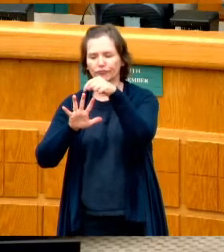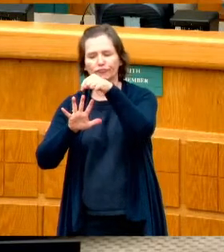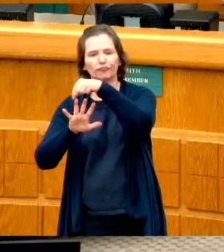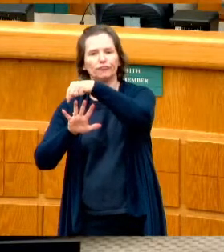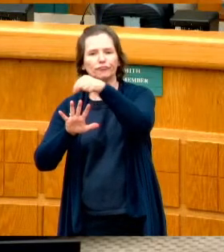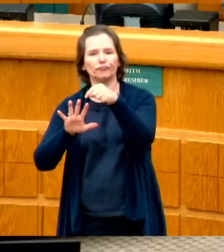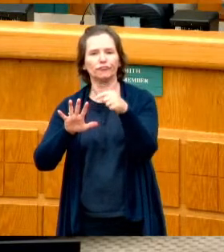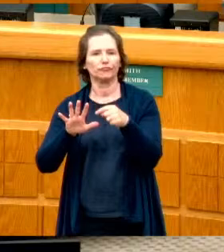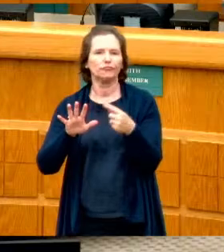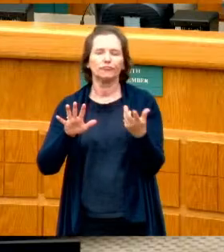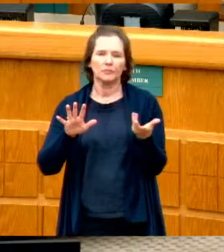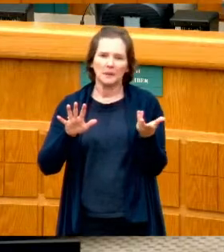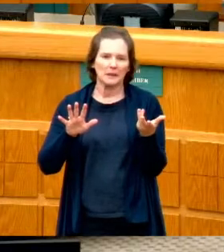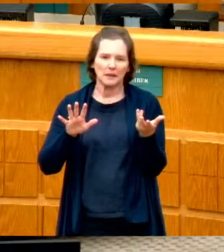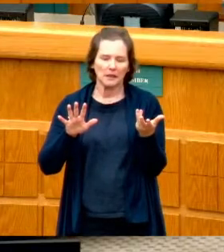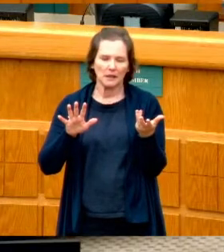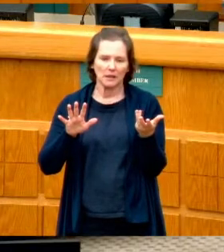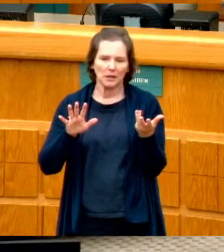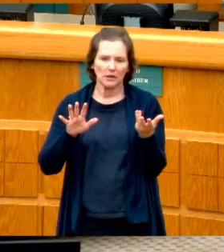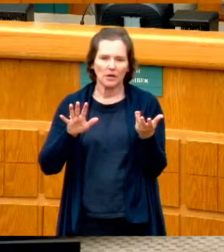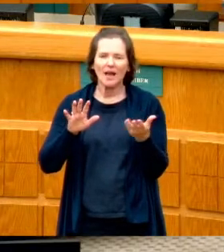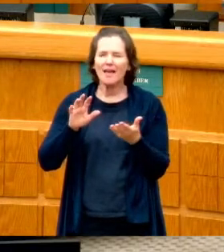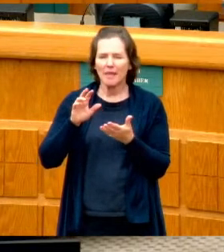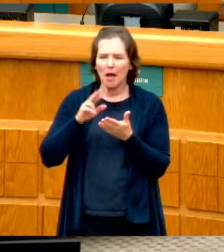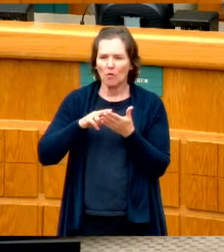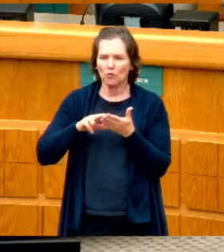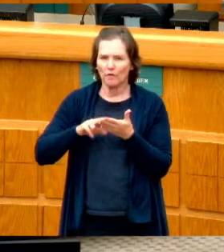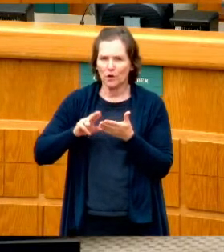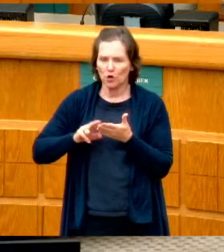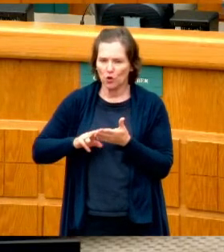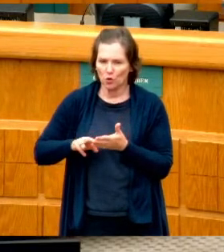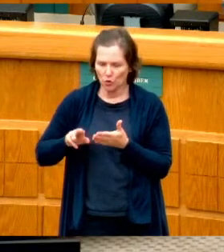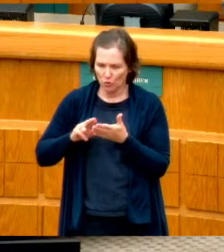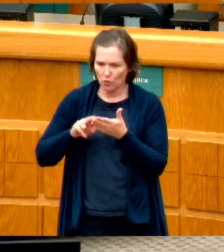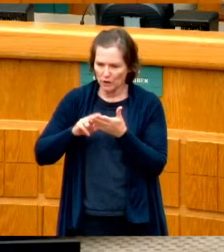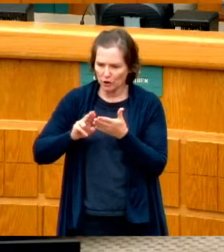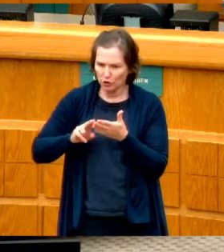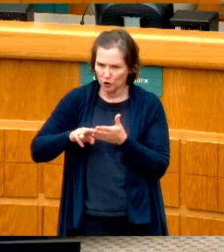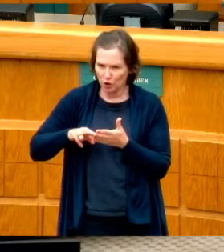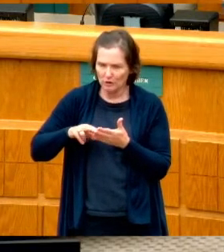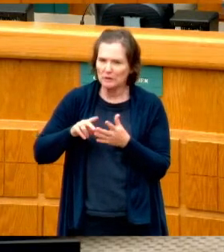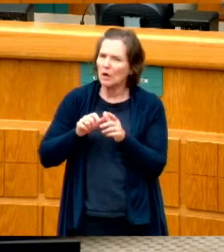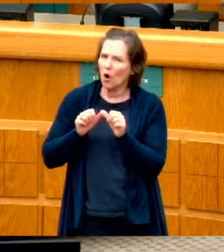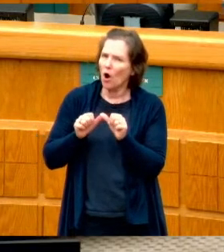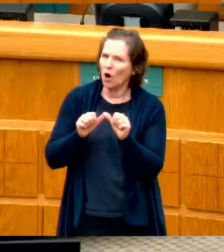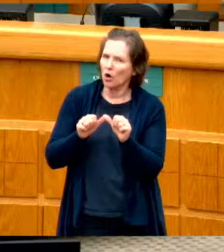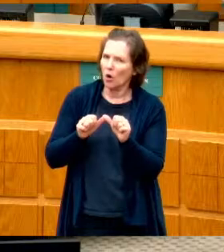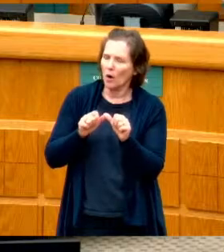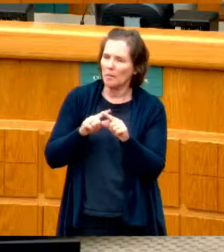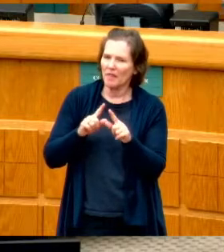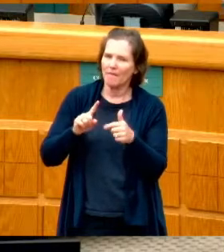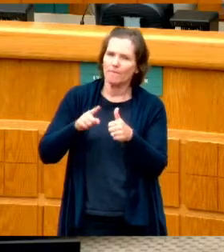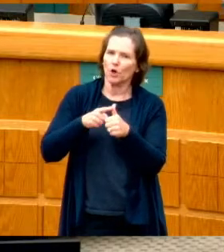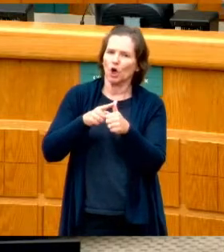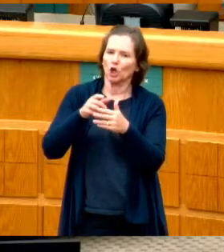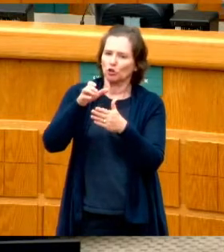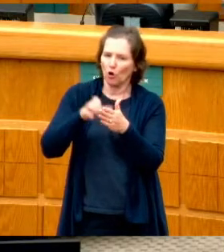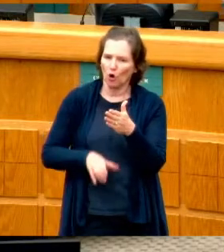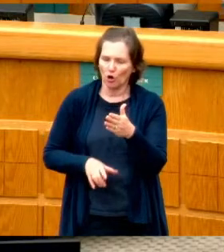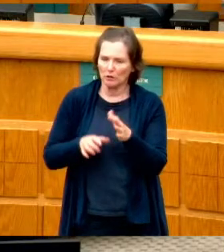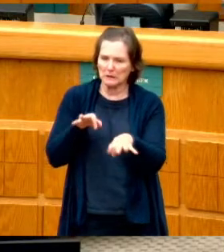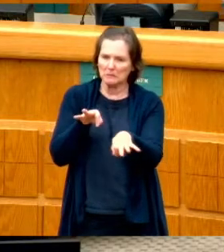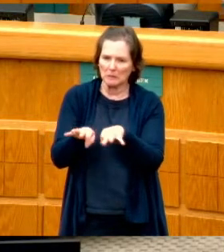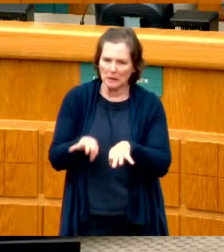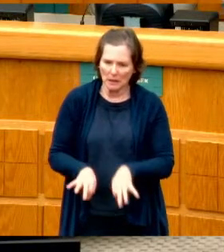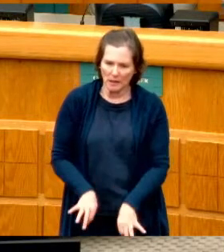protein. According to the non-peer review articles, there is evidence to suggest that some of the mutations in the P1